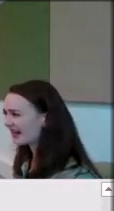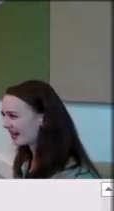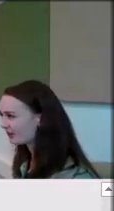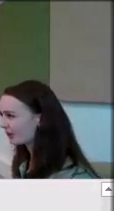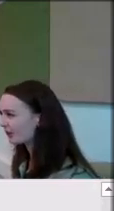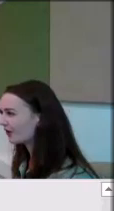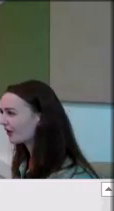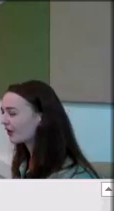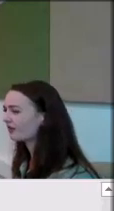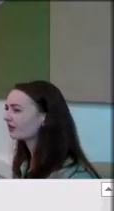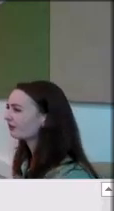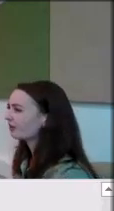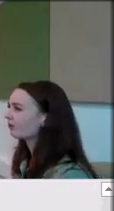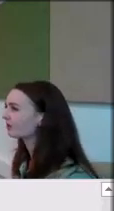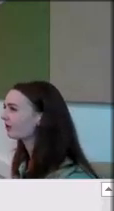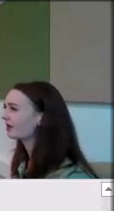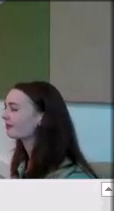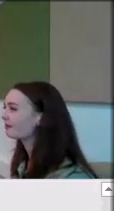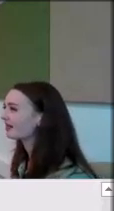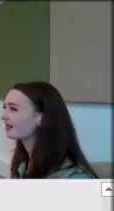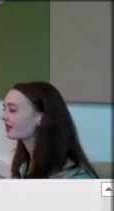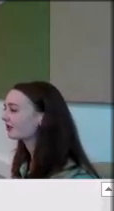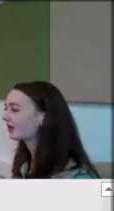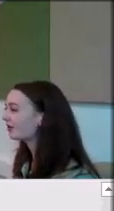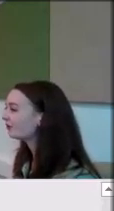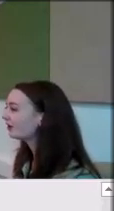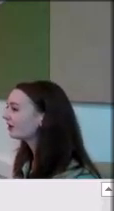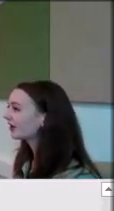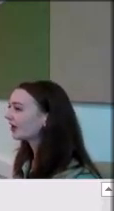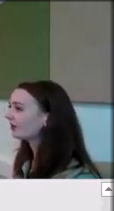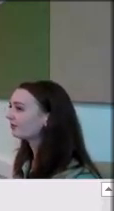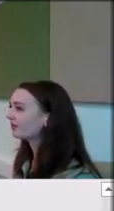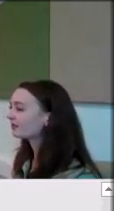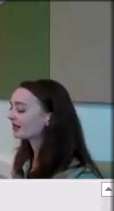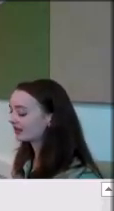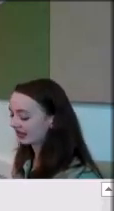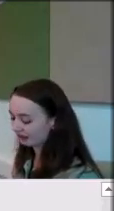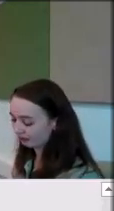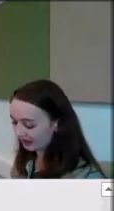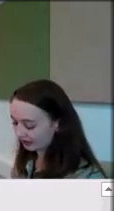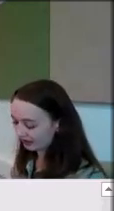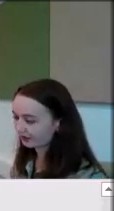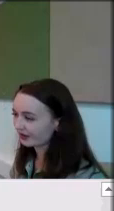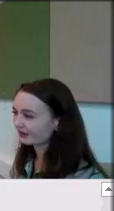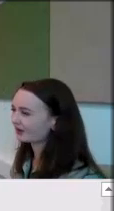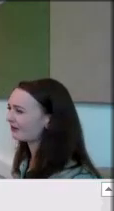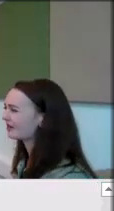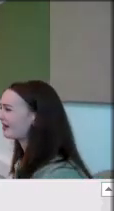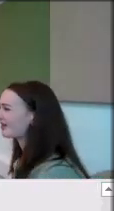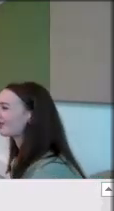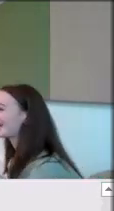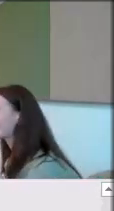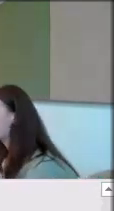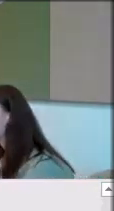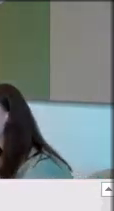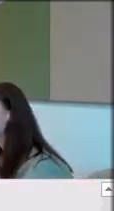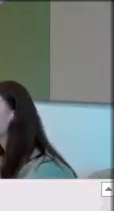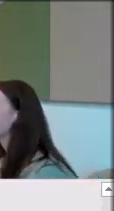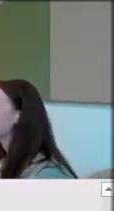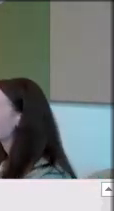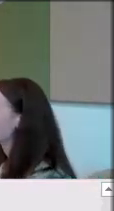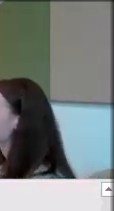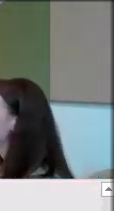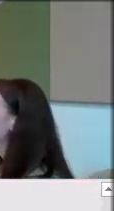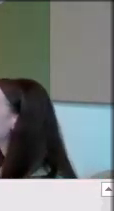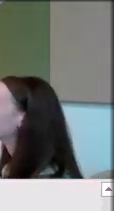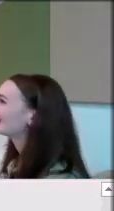what they can ask for. They don't know what support they might be entitled to. Especially when lots of us have experienced medical gaslighting and we're